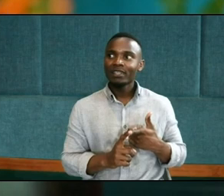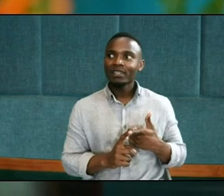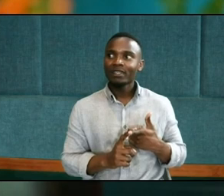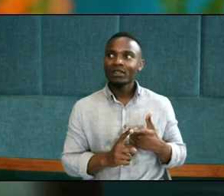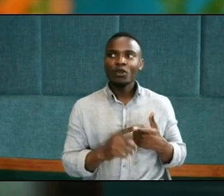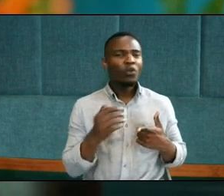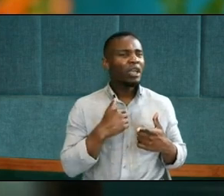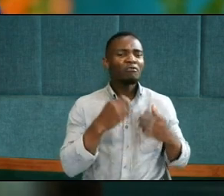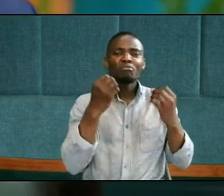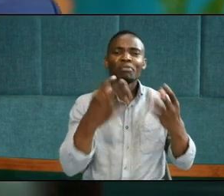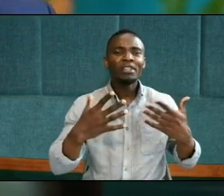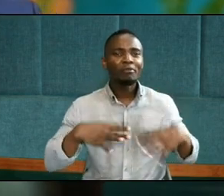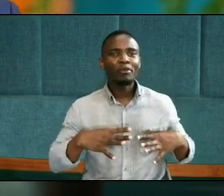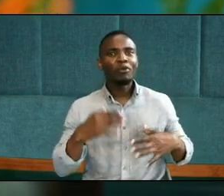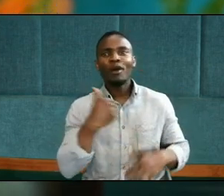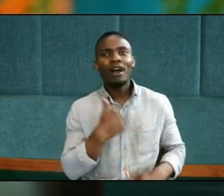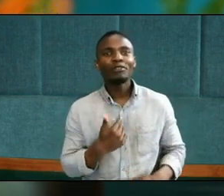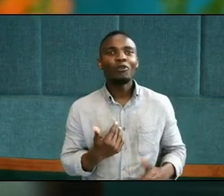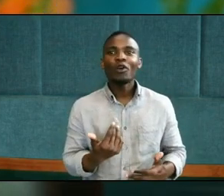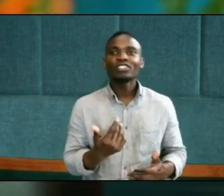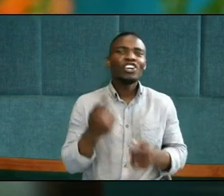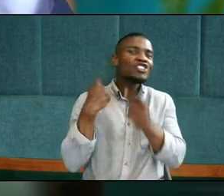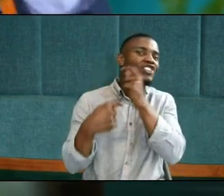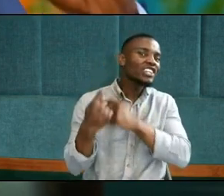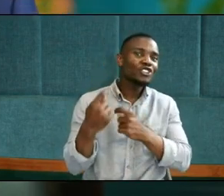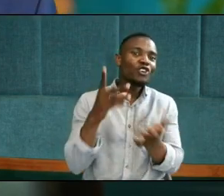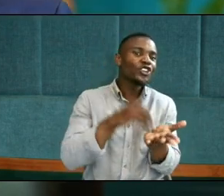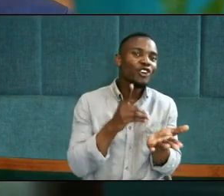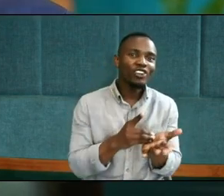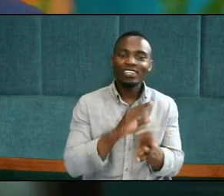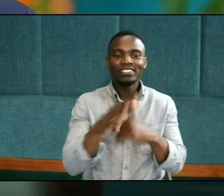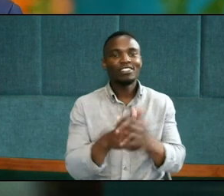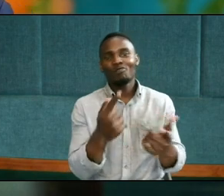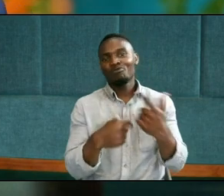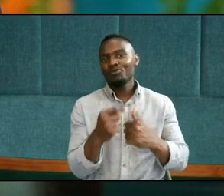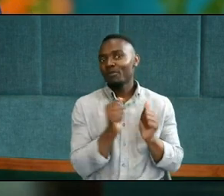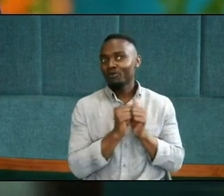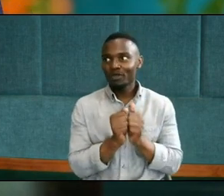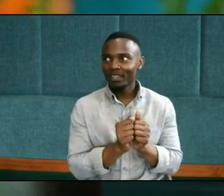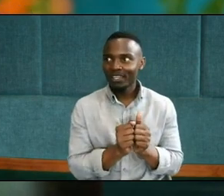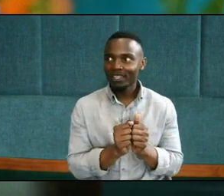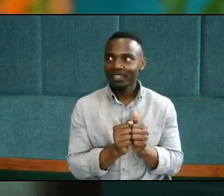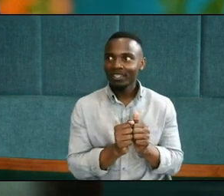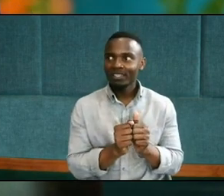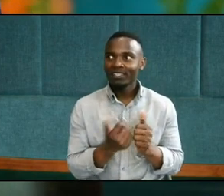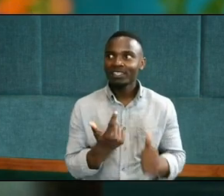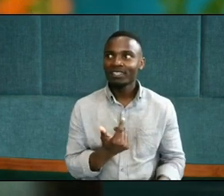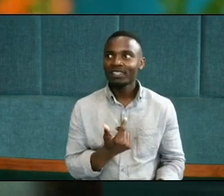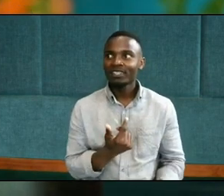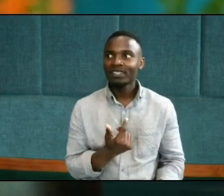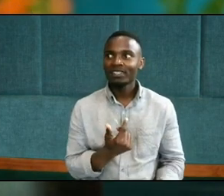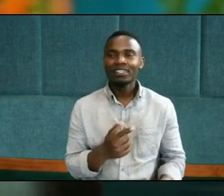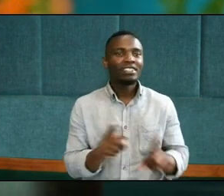panafaneria. They came with those things. I can imagine. They came with those things. You know, very dirty things. And you see very clean people like you going